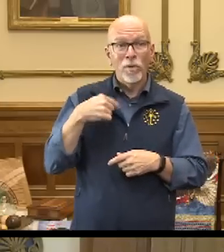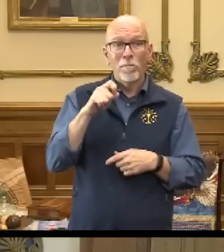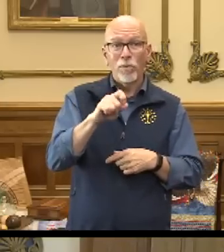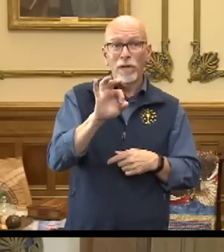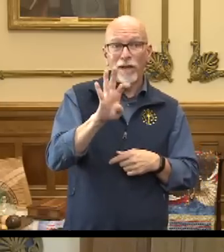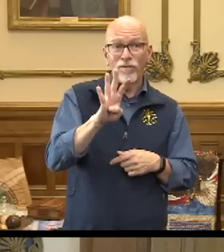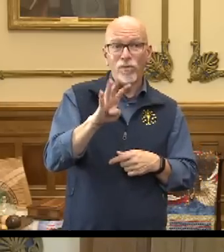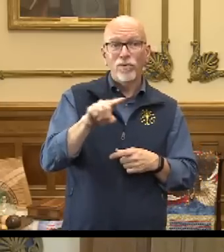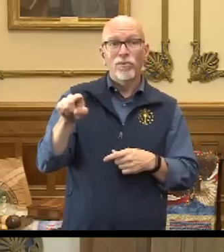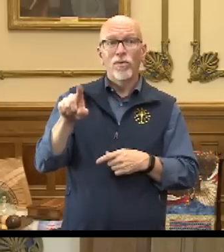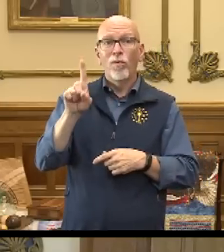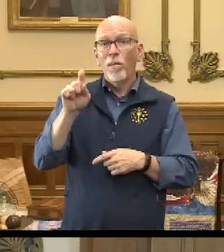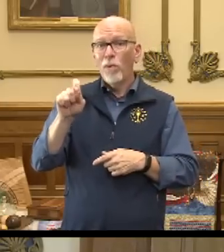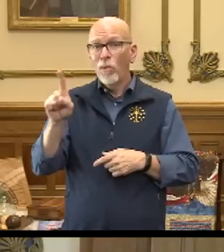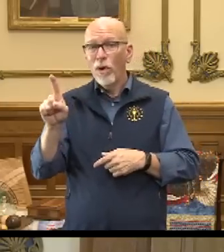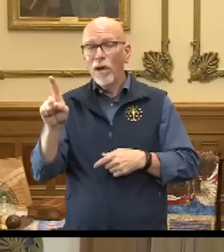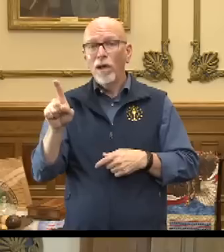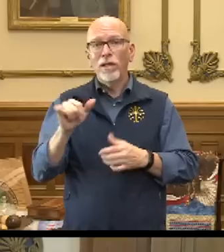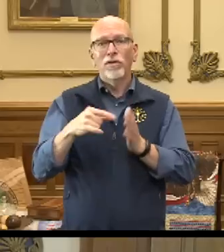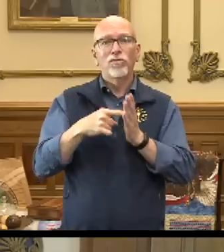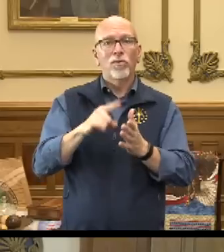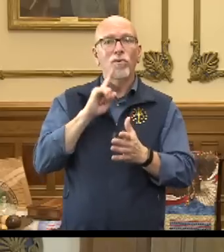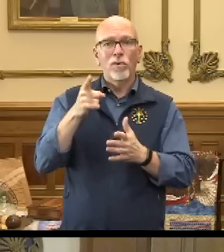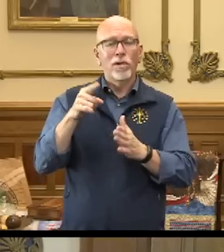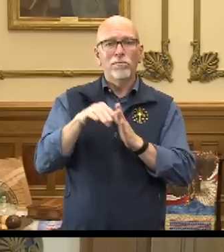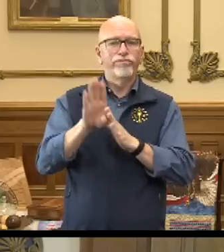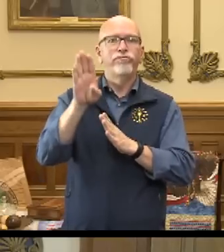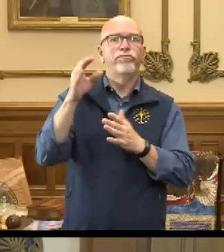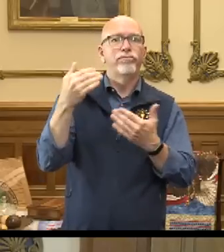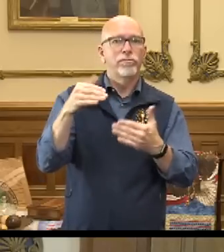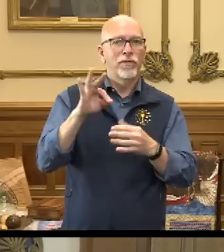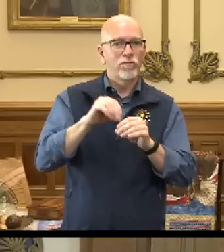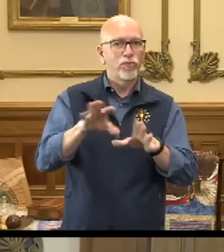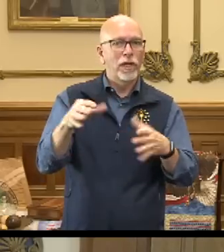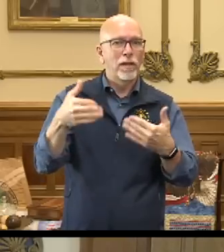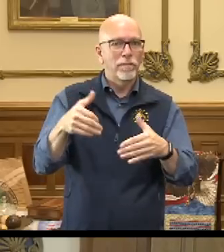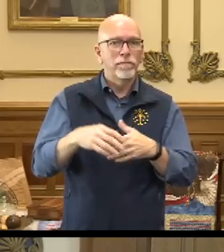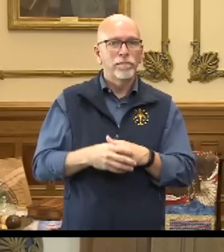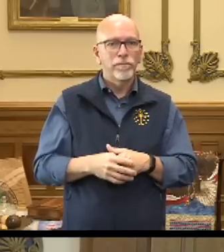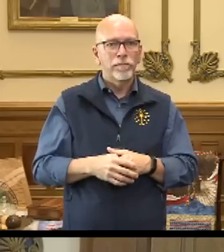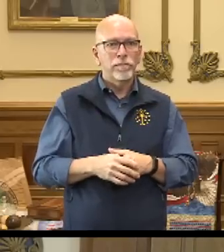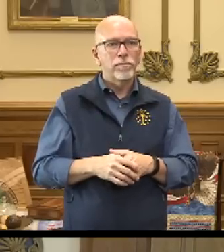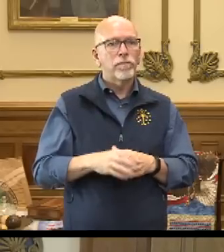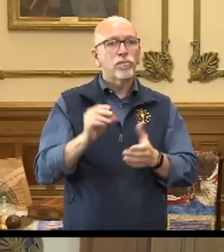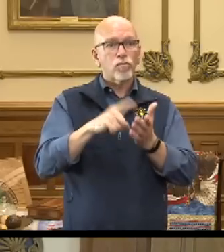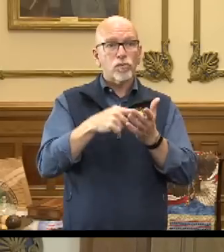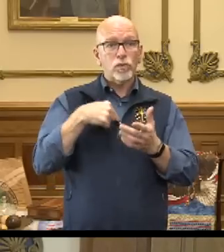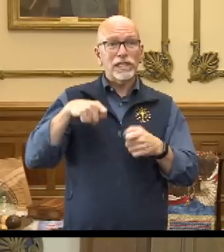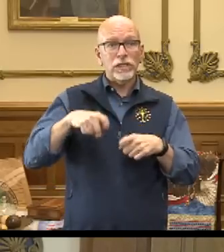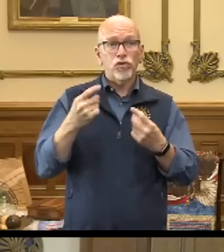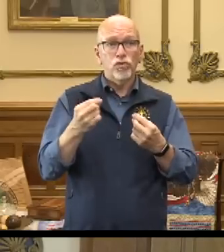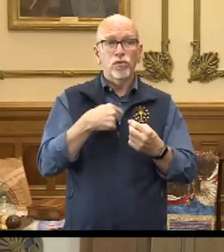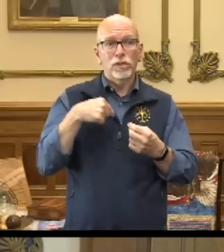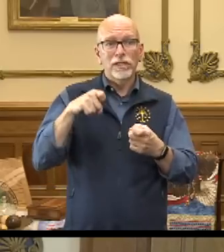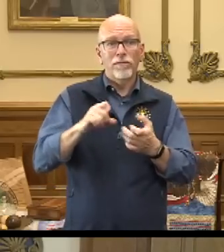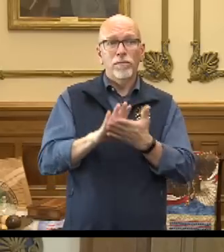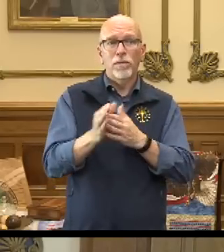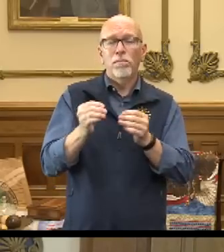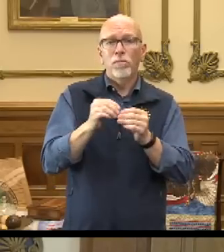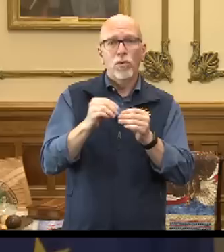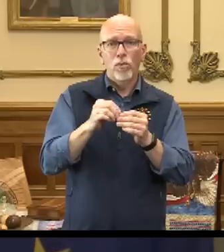to 1.1, and it just shows the volatility of the spread rate and what we need to do to be extra